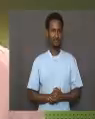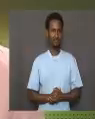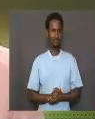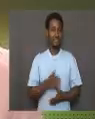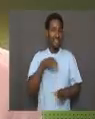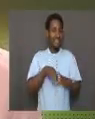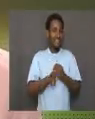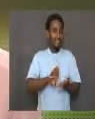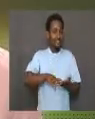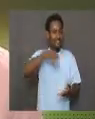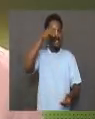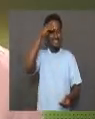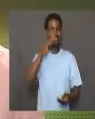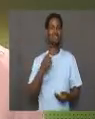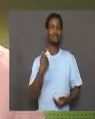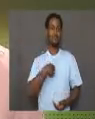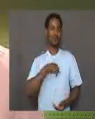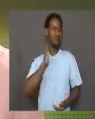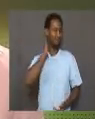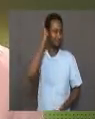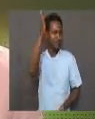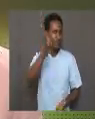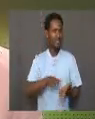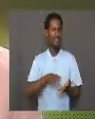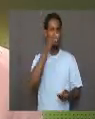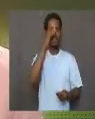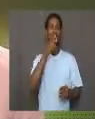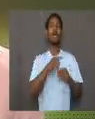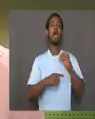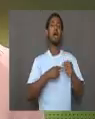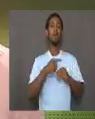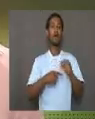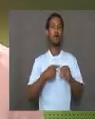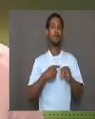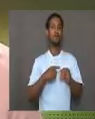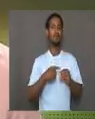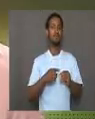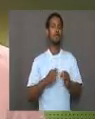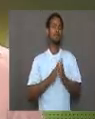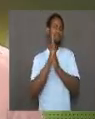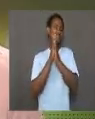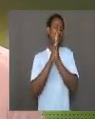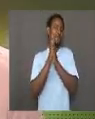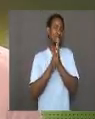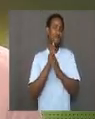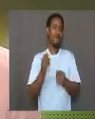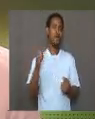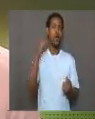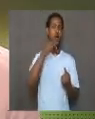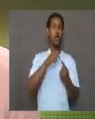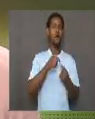In this lesson, we will learn about the desirability